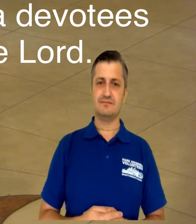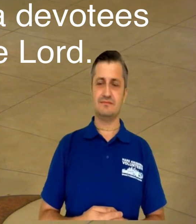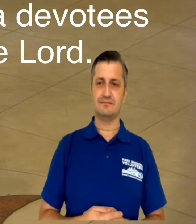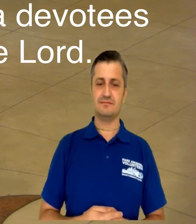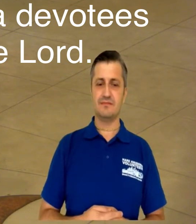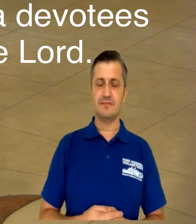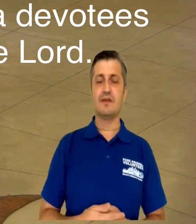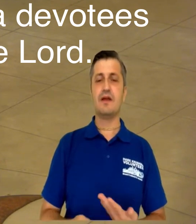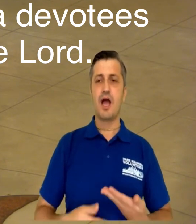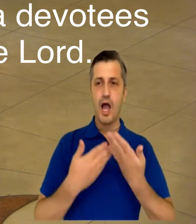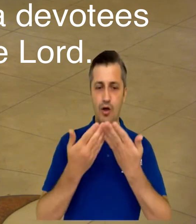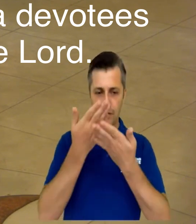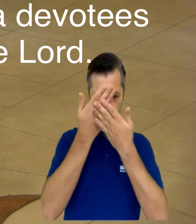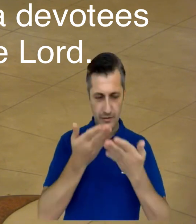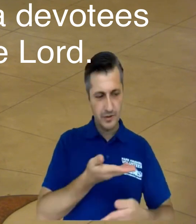Vanchakapatarubhyascha